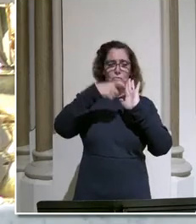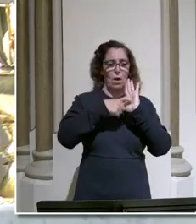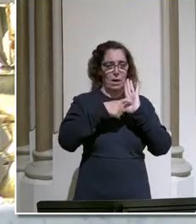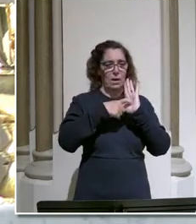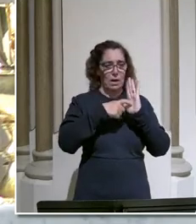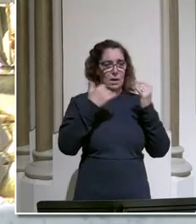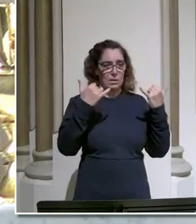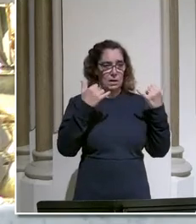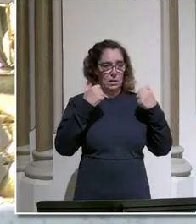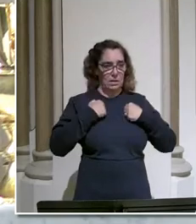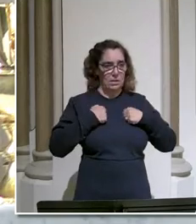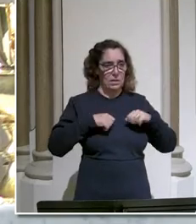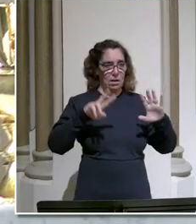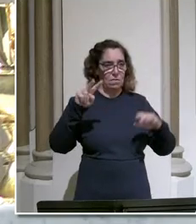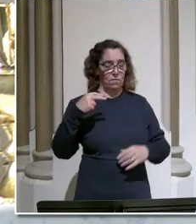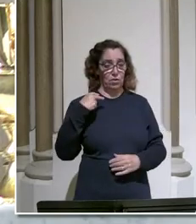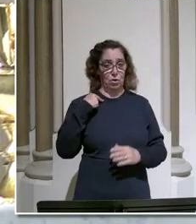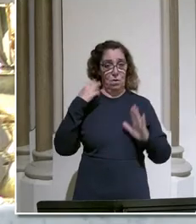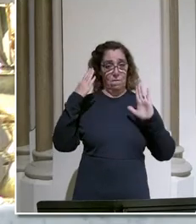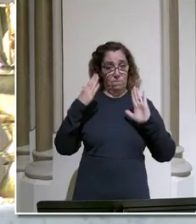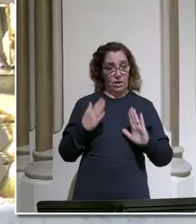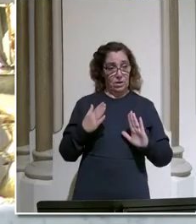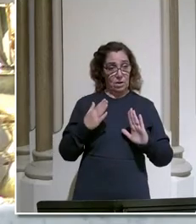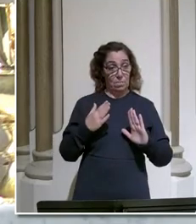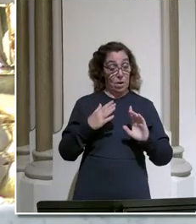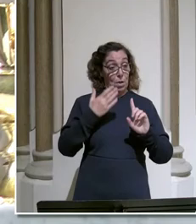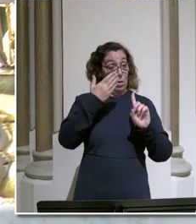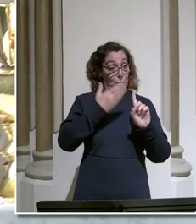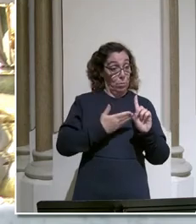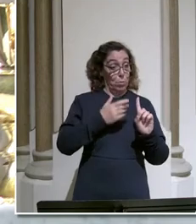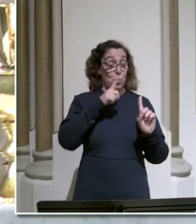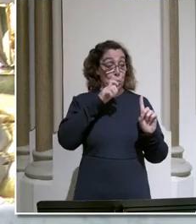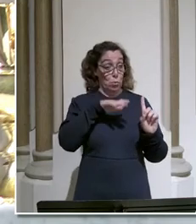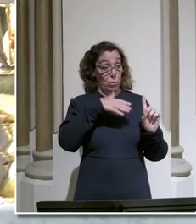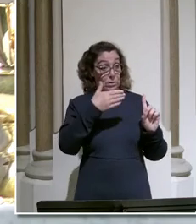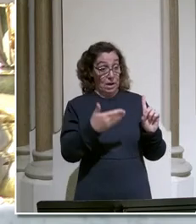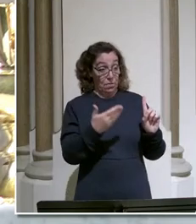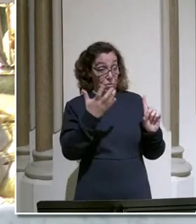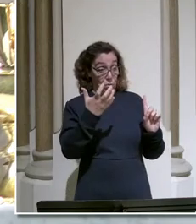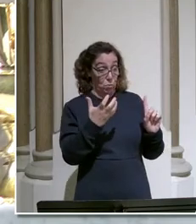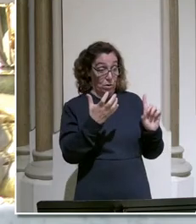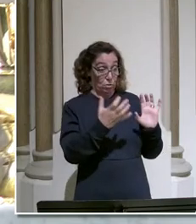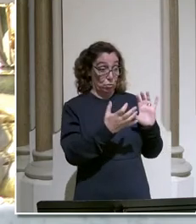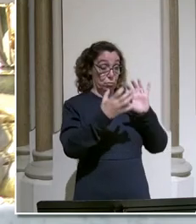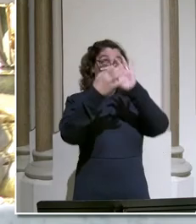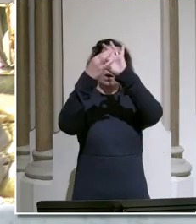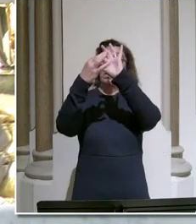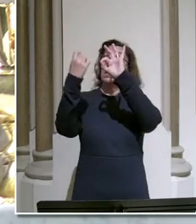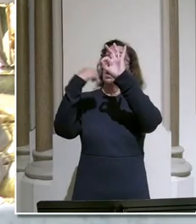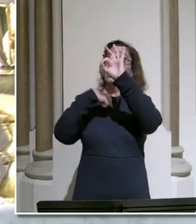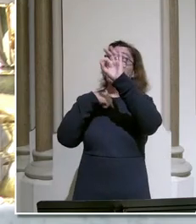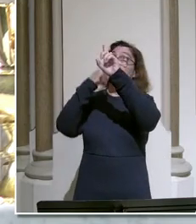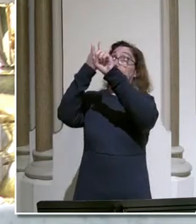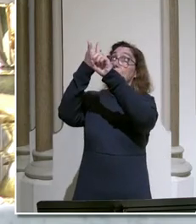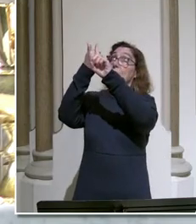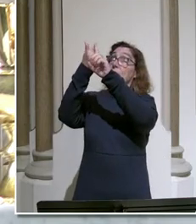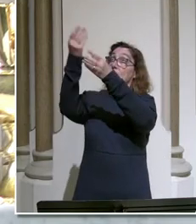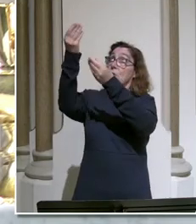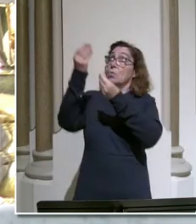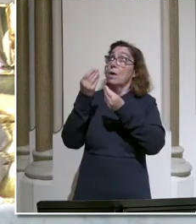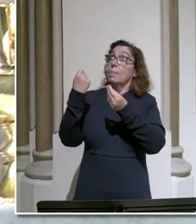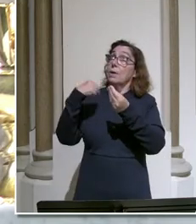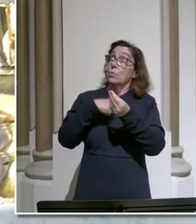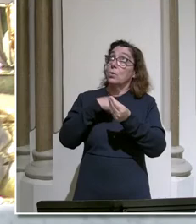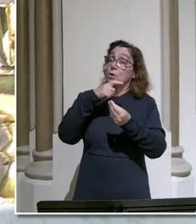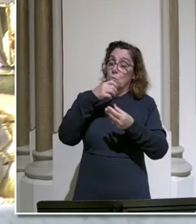recognizing the sacrificial victim by whose death you will to reconcile us to yourself, grant that we who